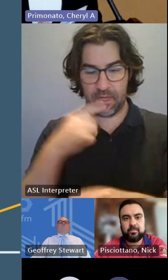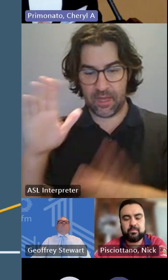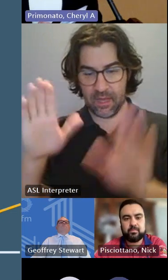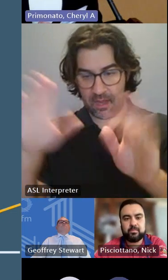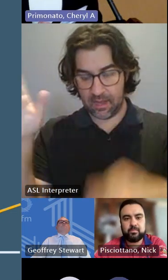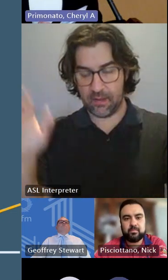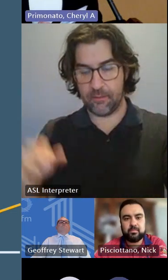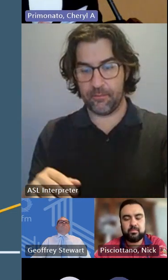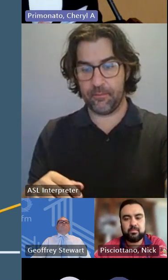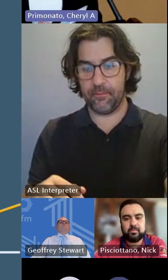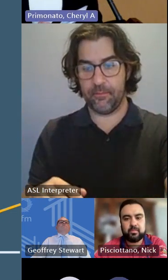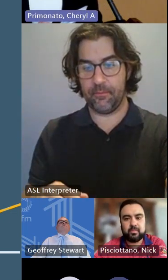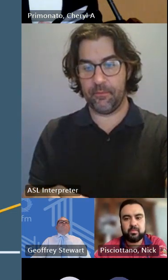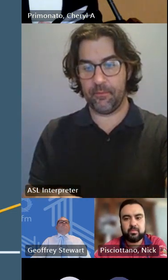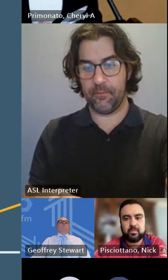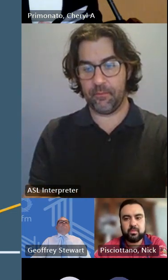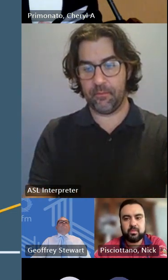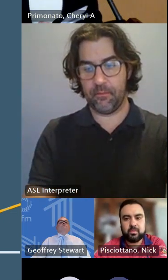Aye. Aye.